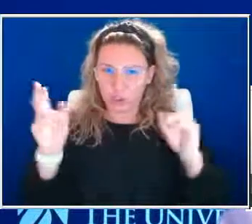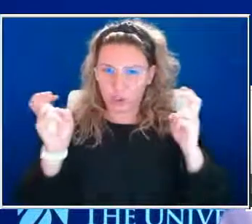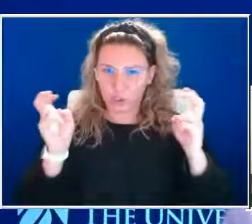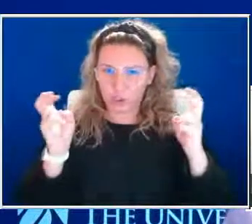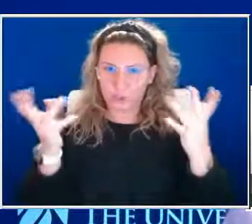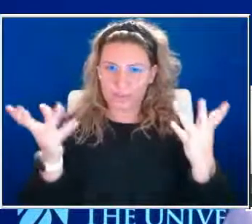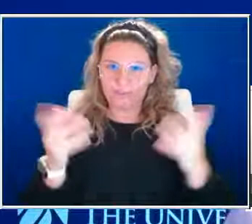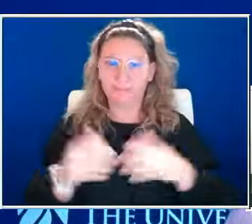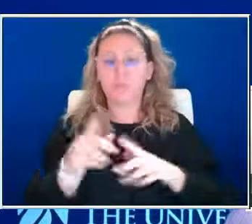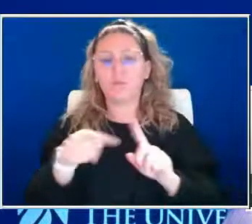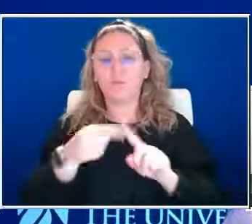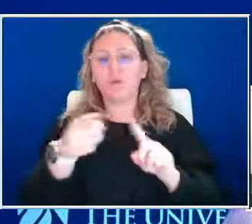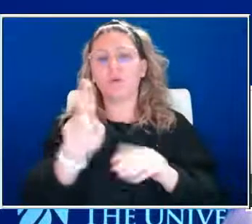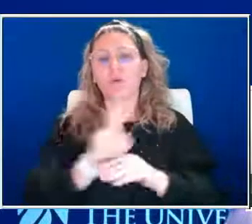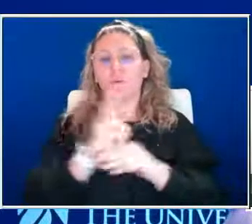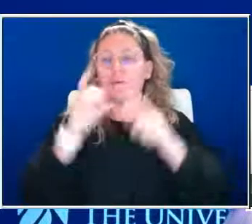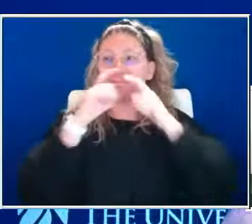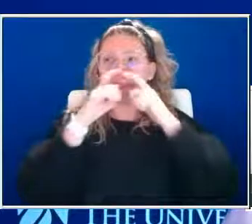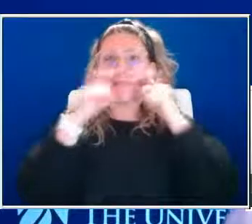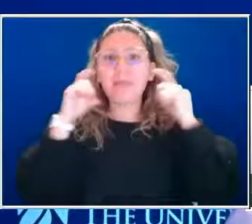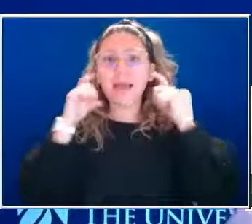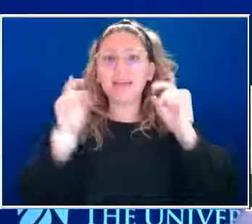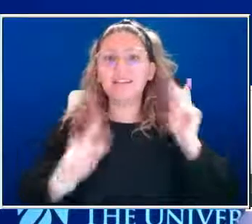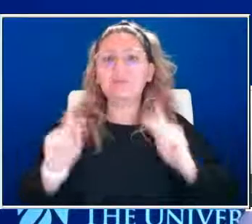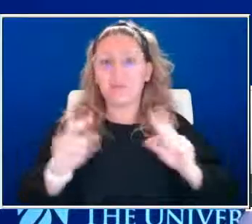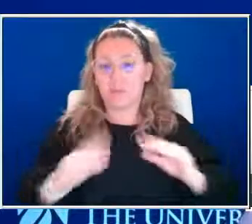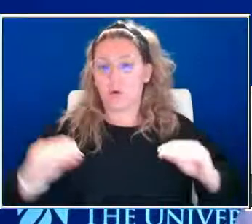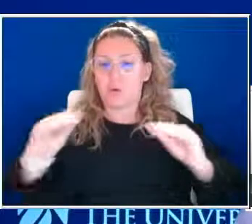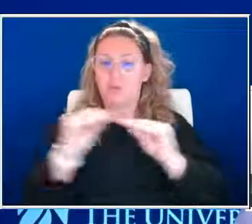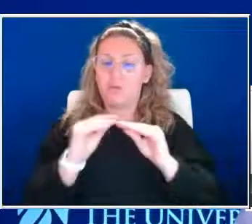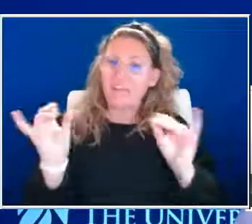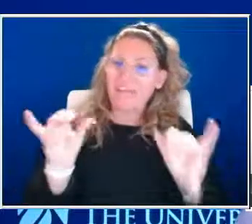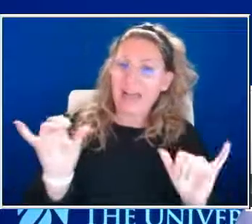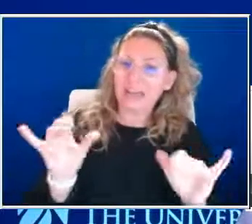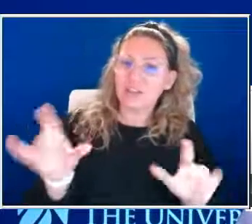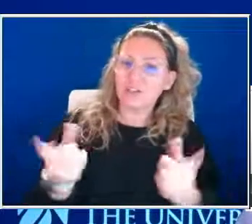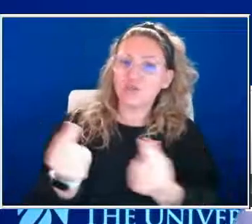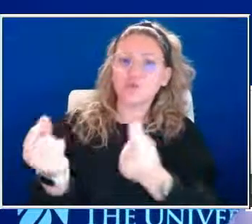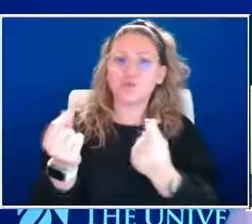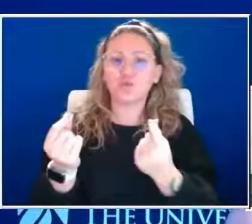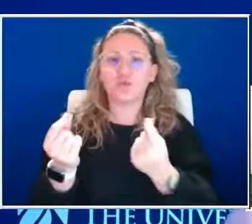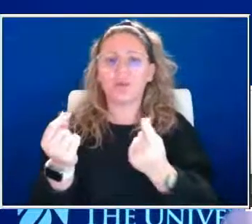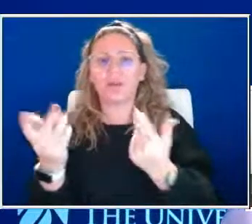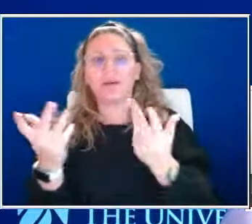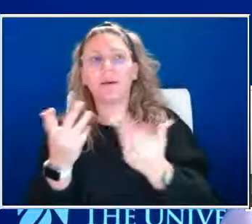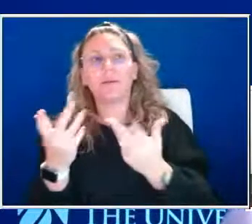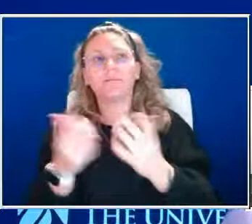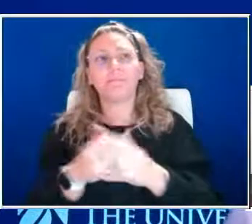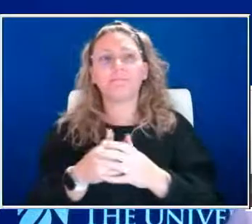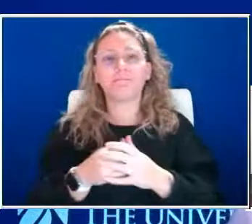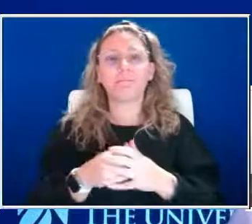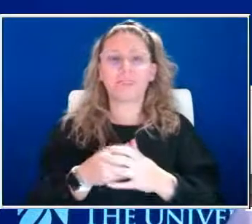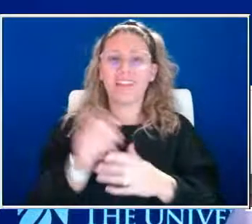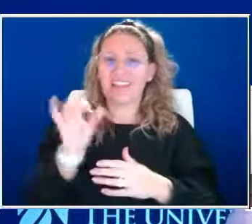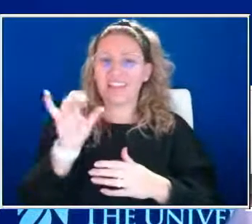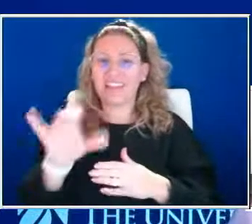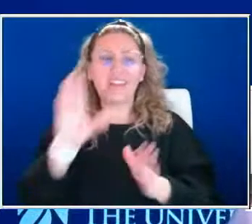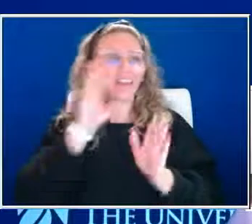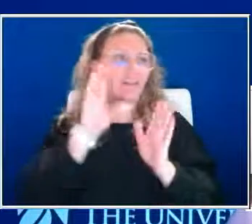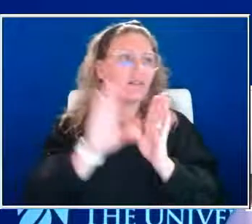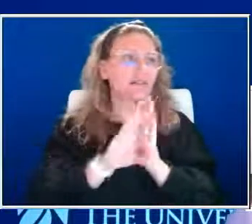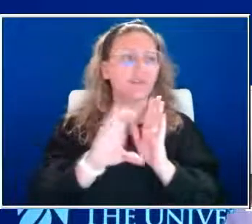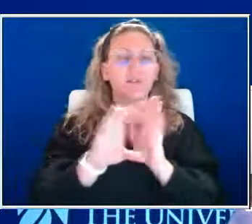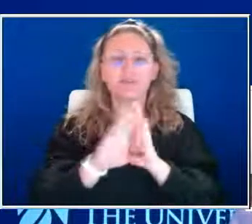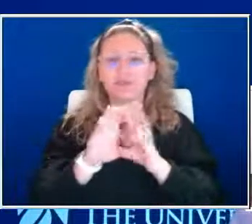when you are wearing masks, people are more prone to do things. We know there certainly is that image of the bank robber coming in with